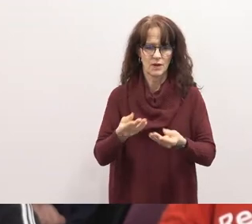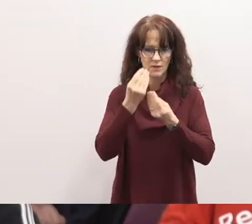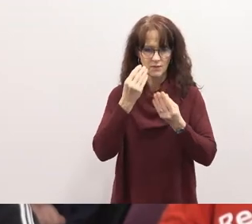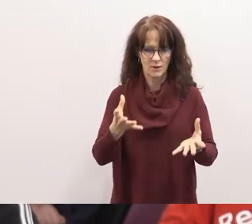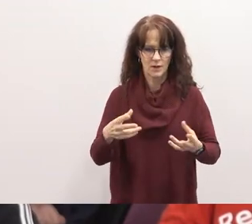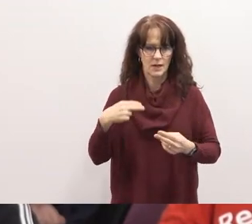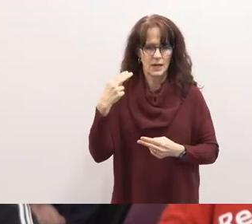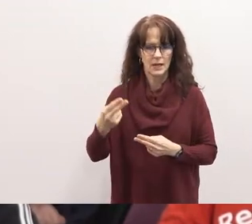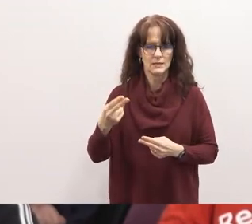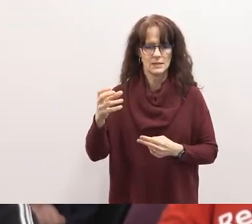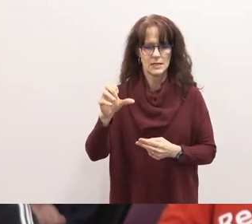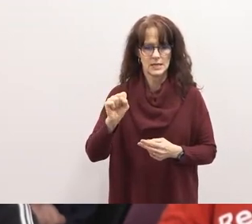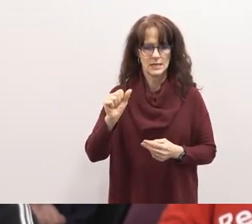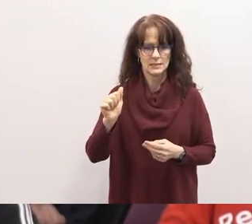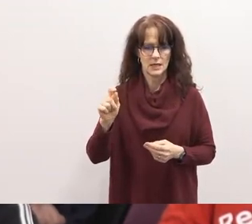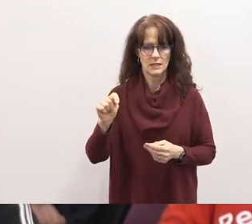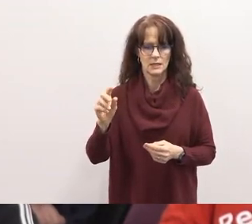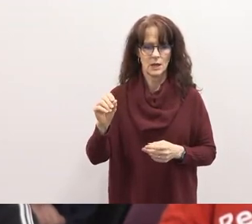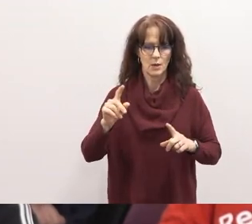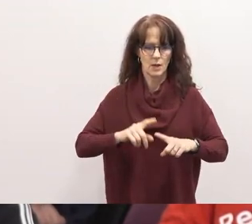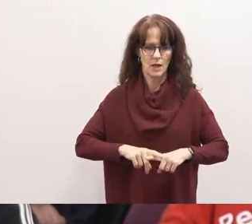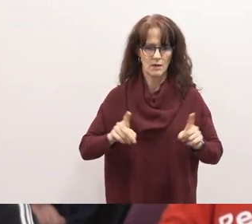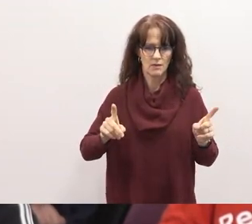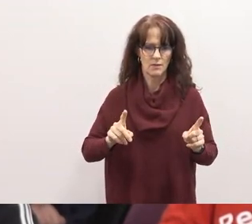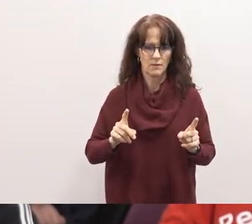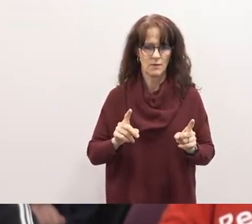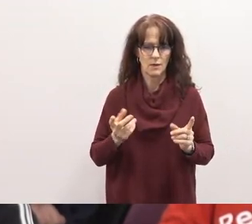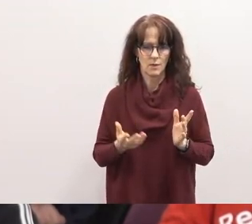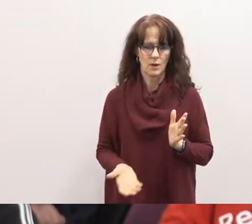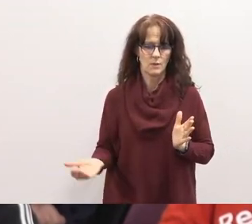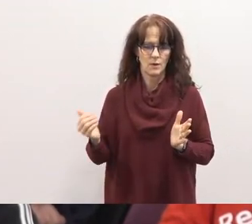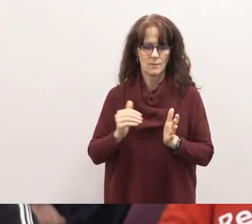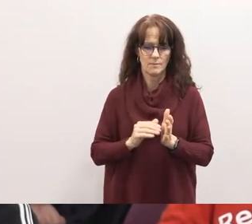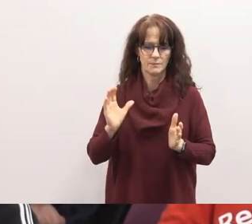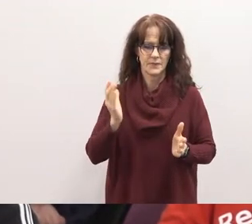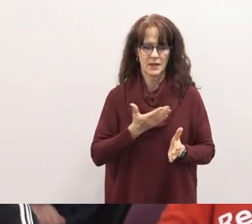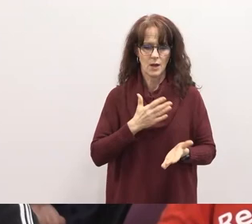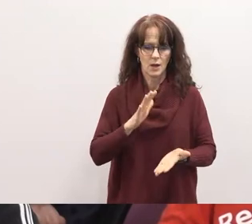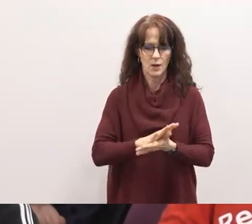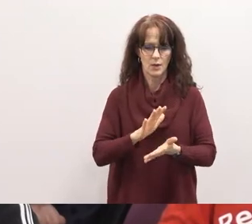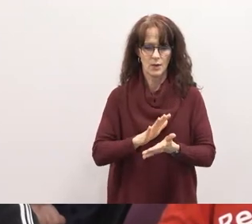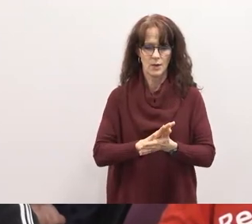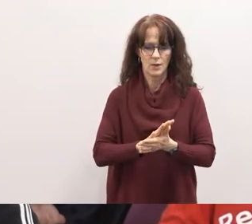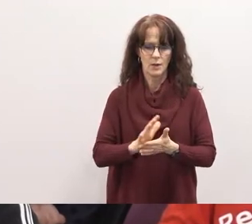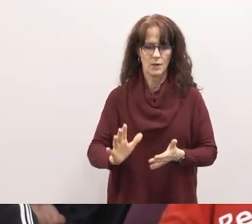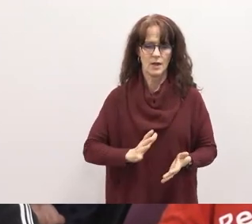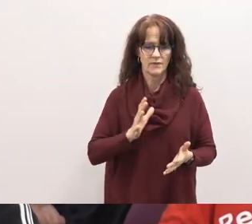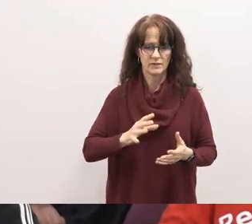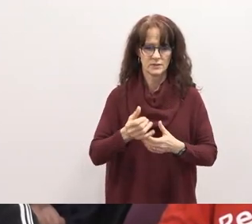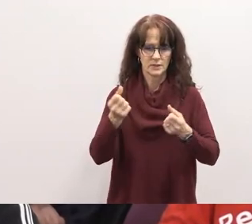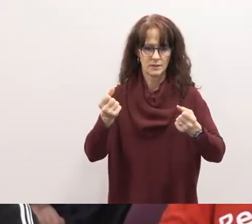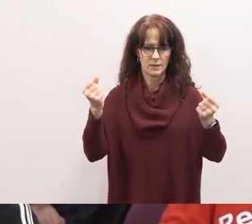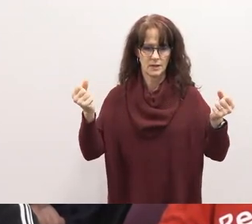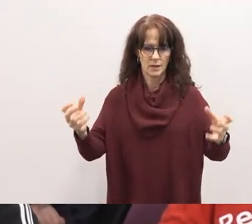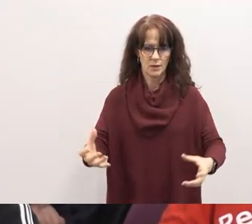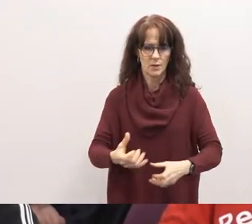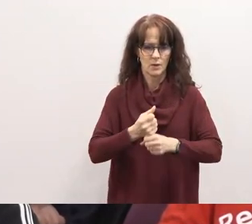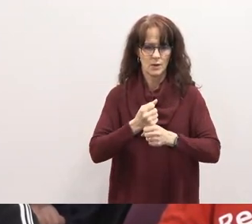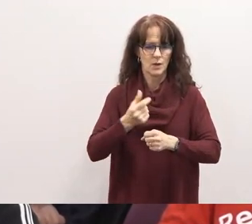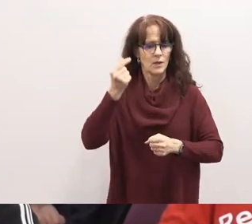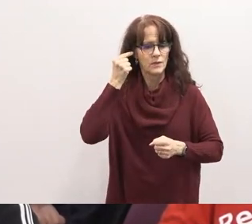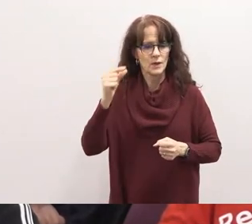and history of SADO. However, I would like to repeat that our school has had the official ceremony of receiving the